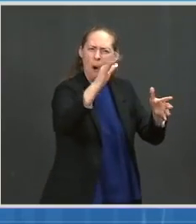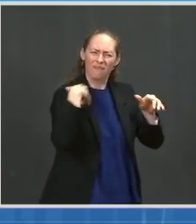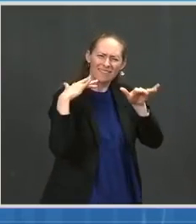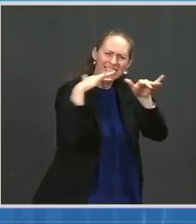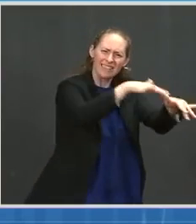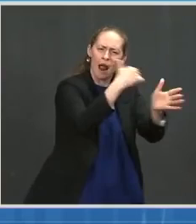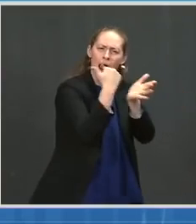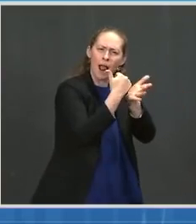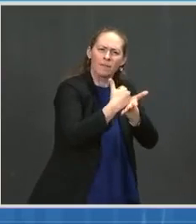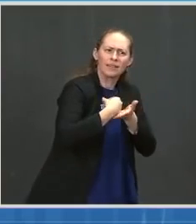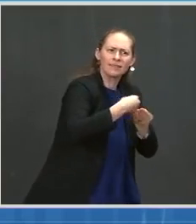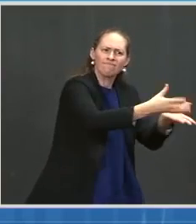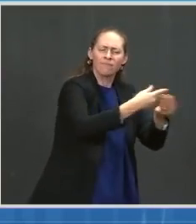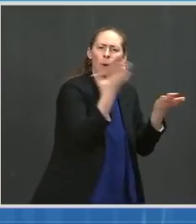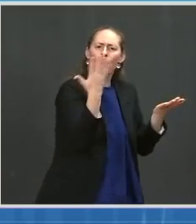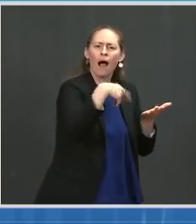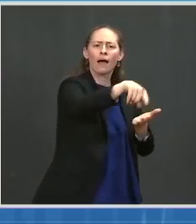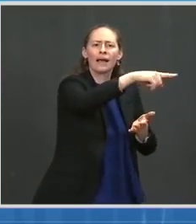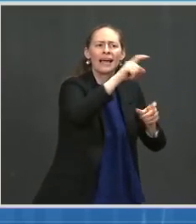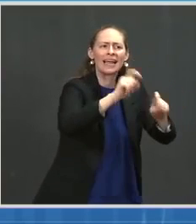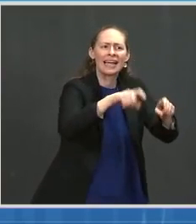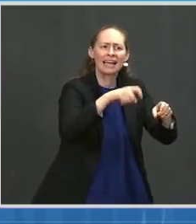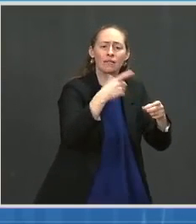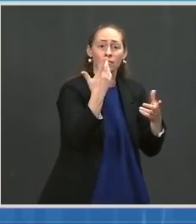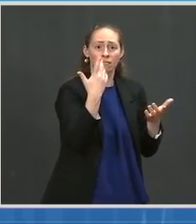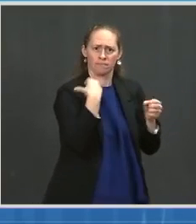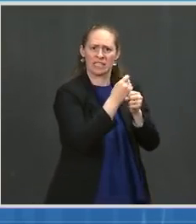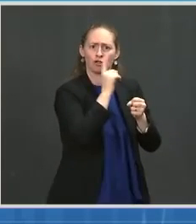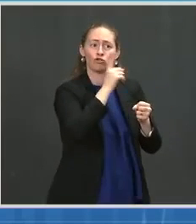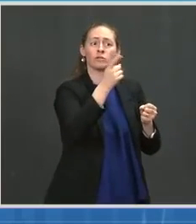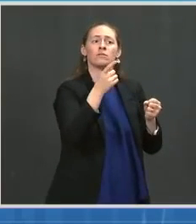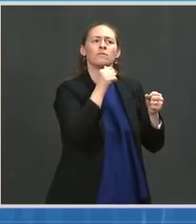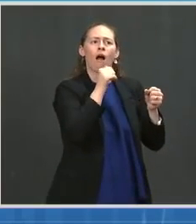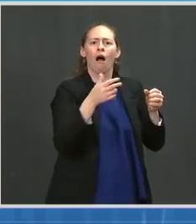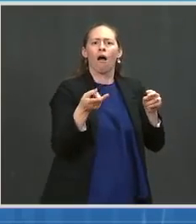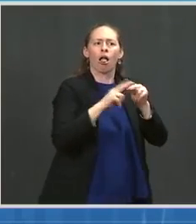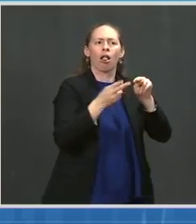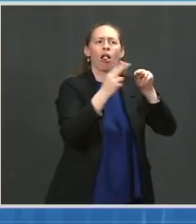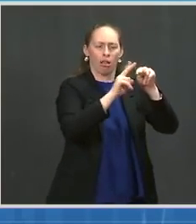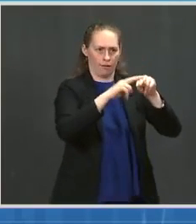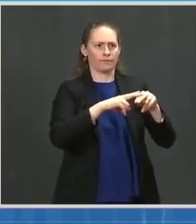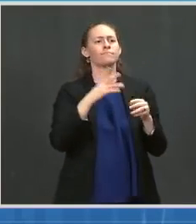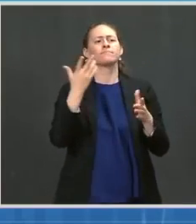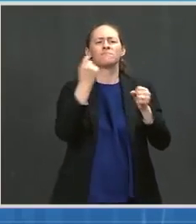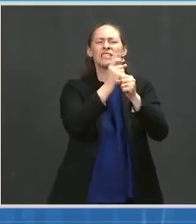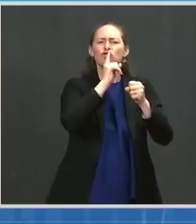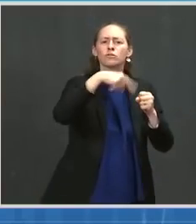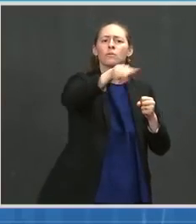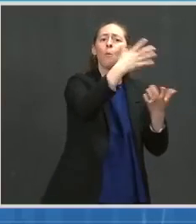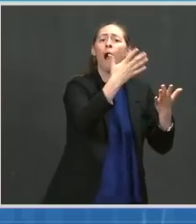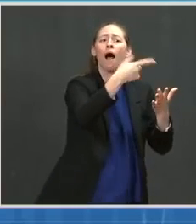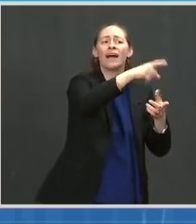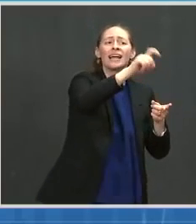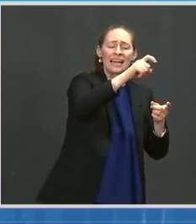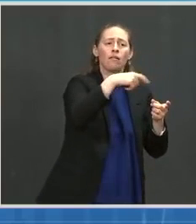offering to states with significant increases in cases a set of additional tools to help them to stem the spread,